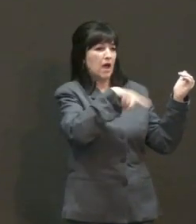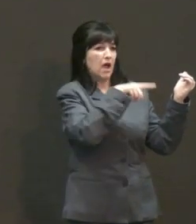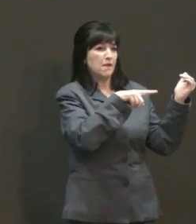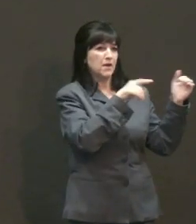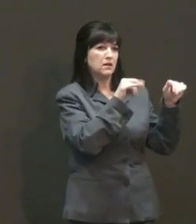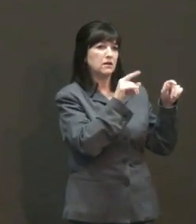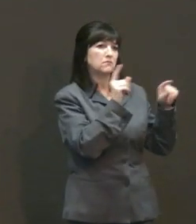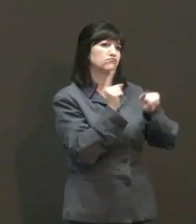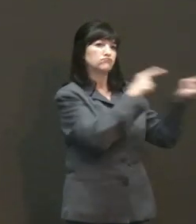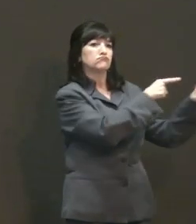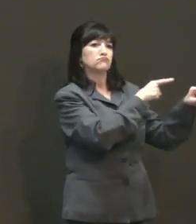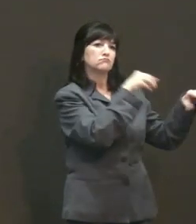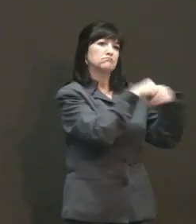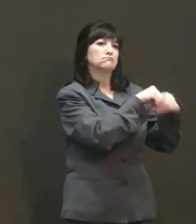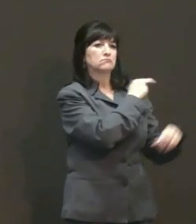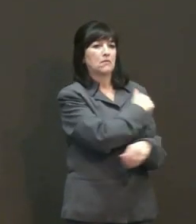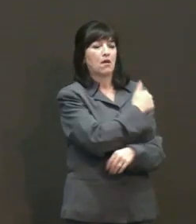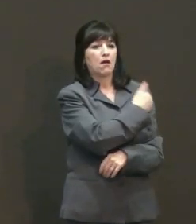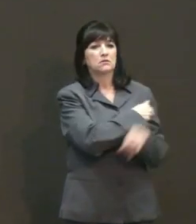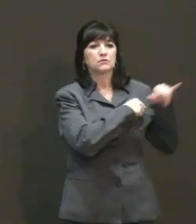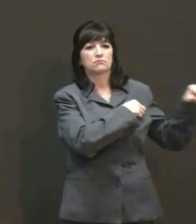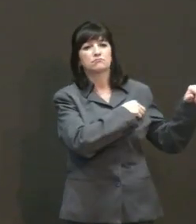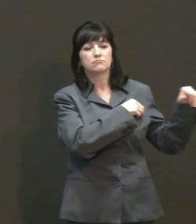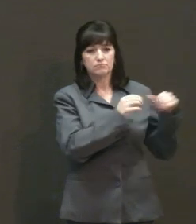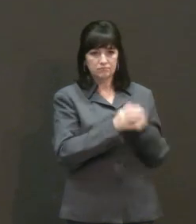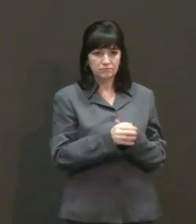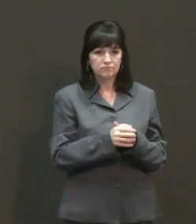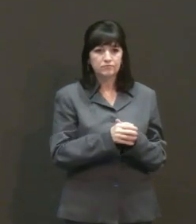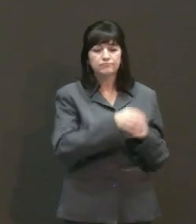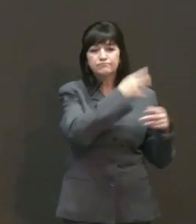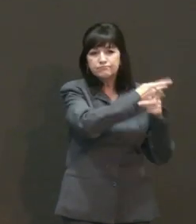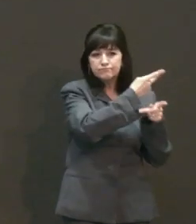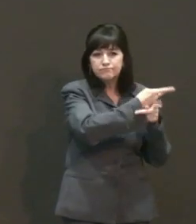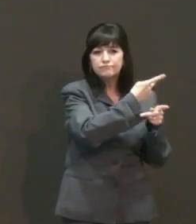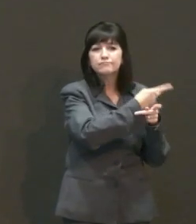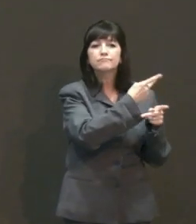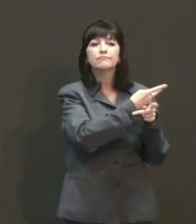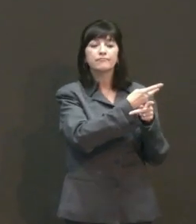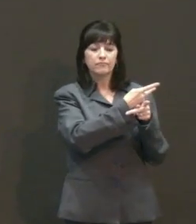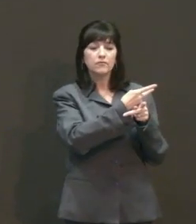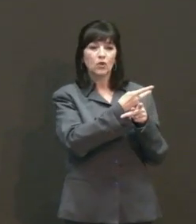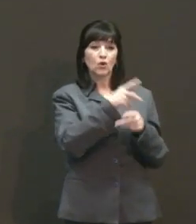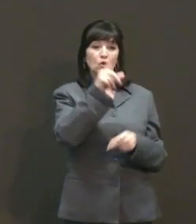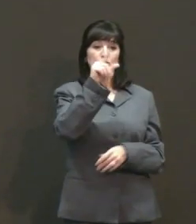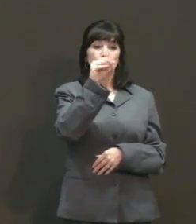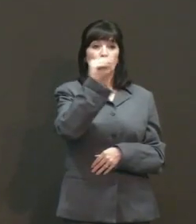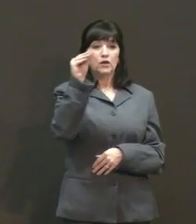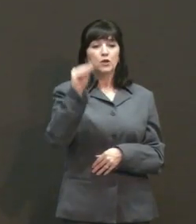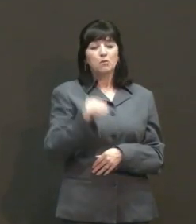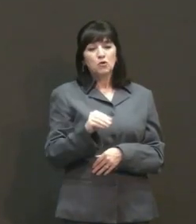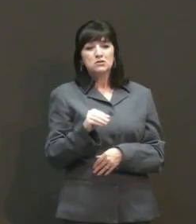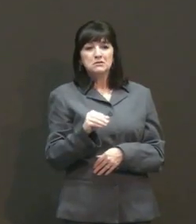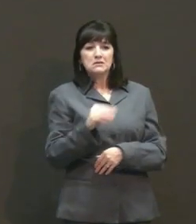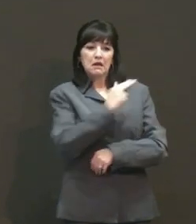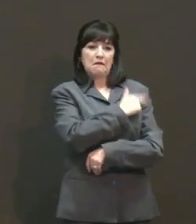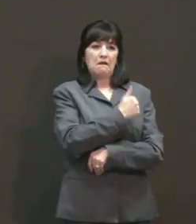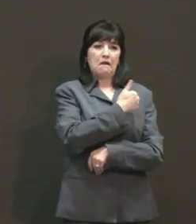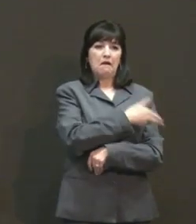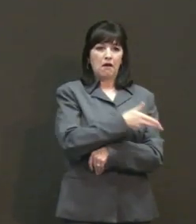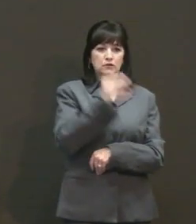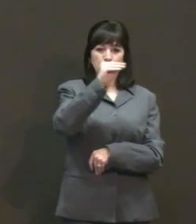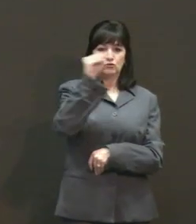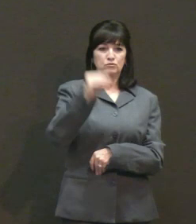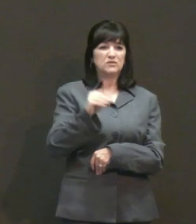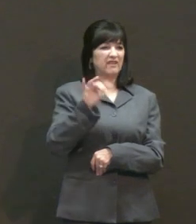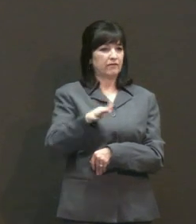up, which basically assume a 20% hospitalization rate to be on the conservative side. So those numbers you